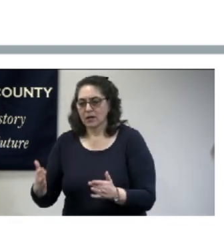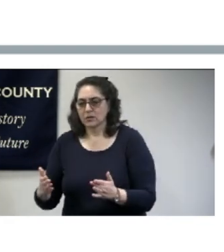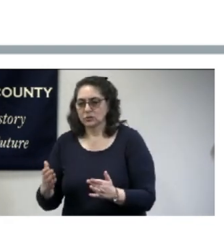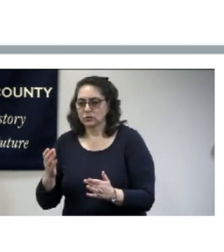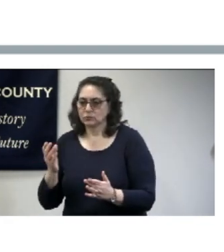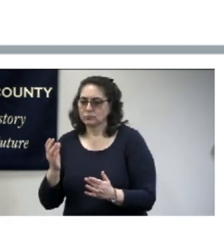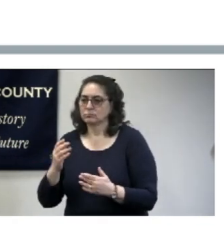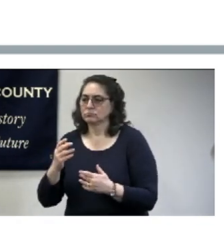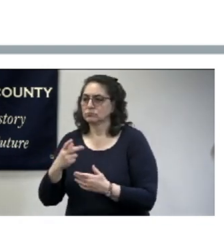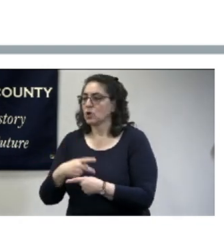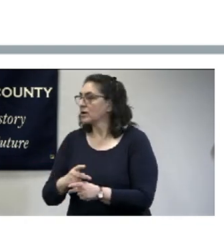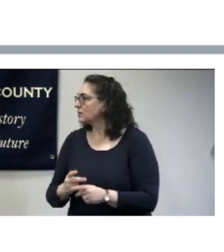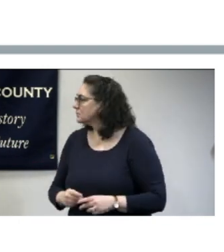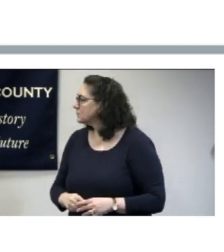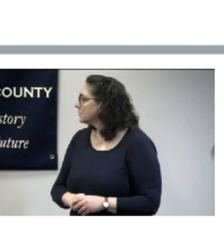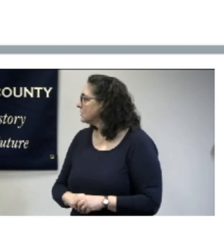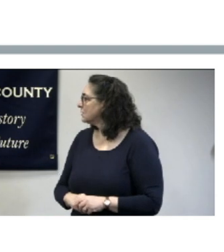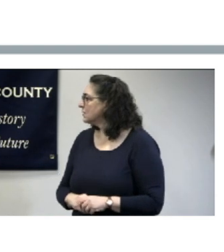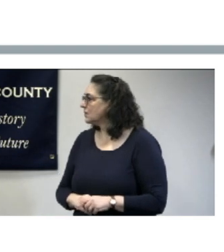How big?